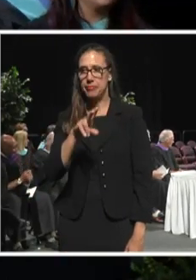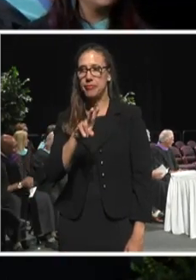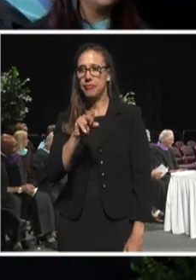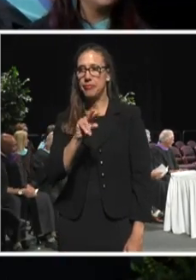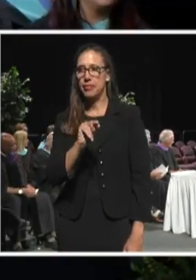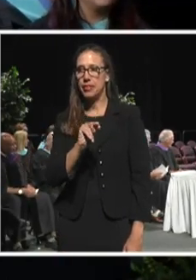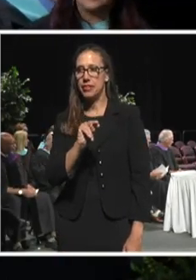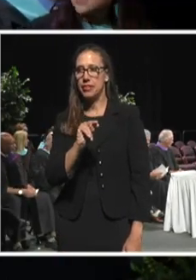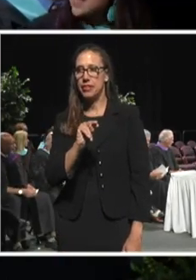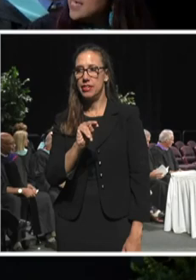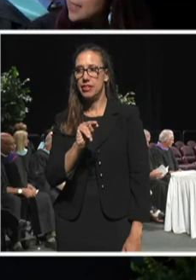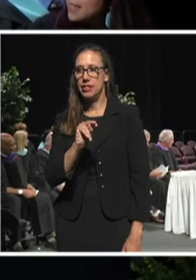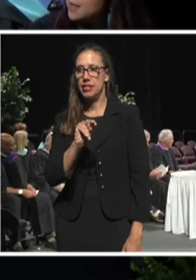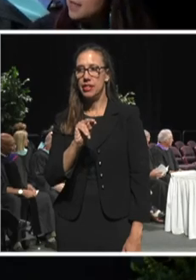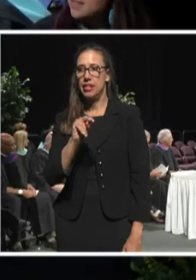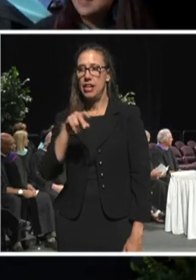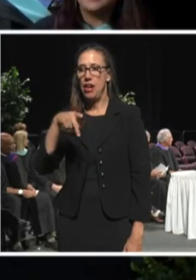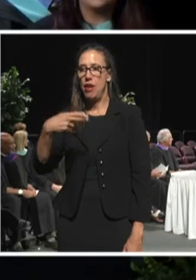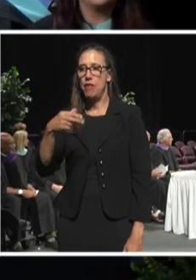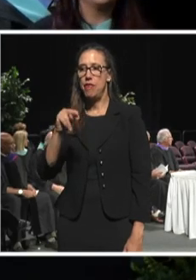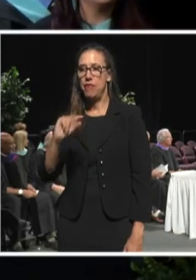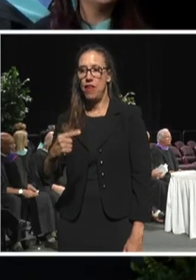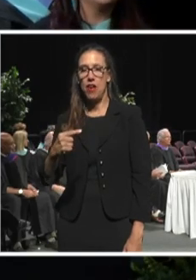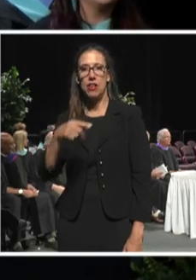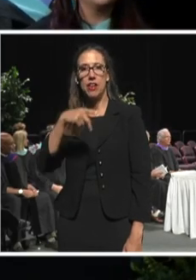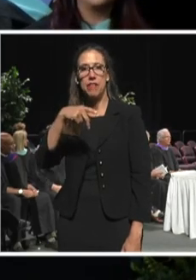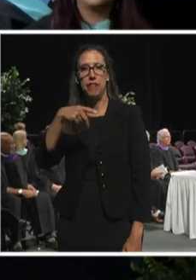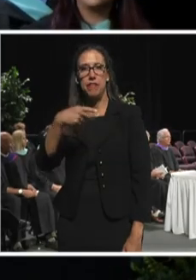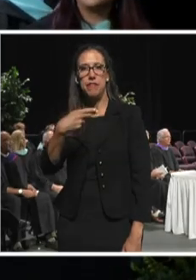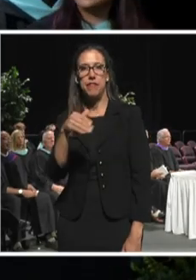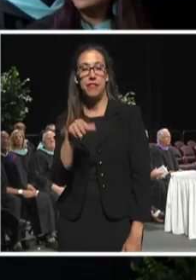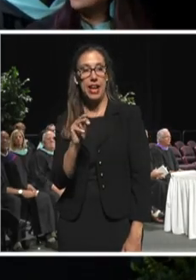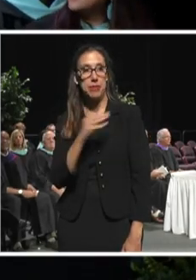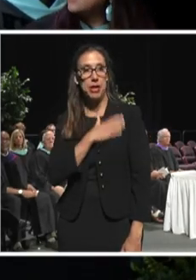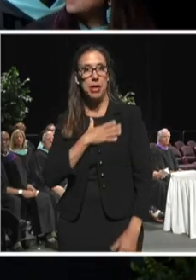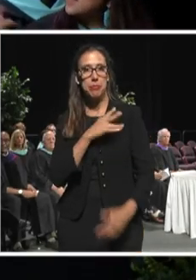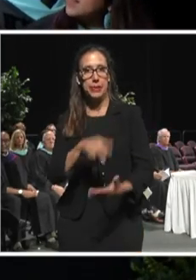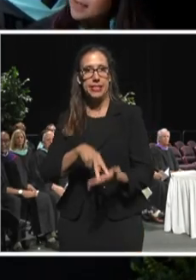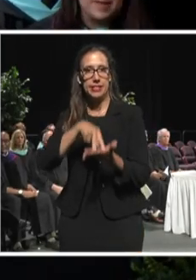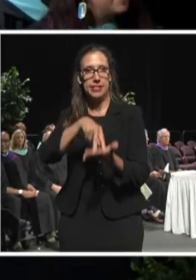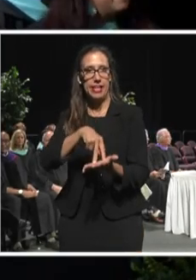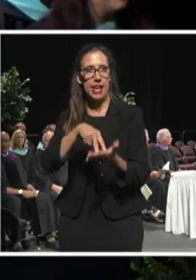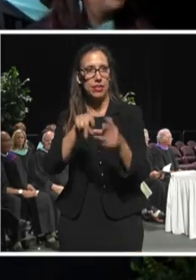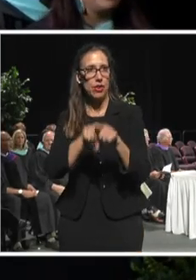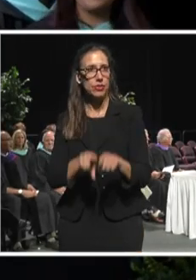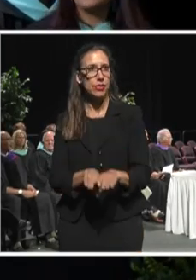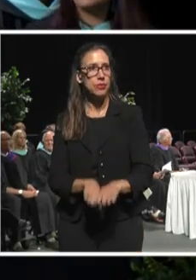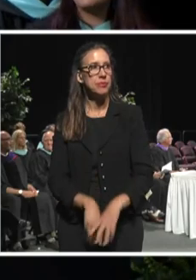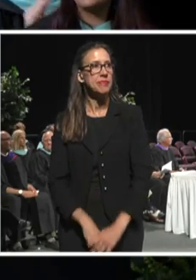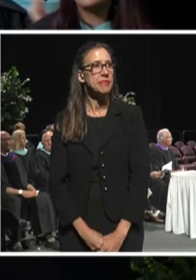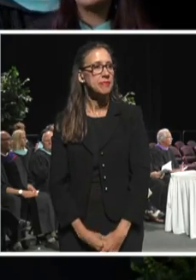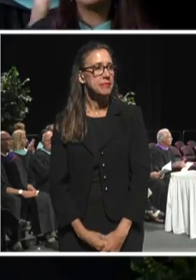Also, would the parents of Mr. Ethan Pham please stand, Van and Fong Pham.